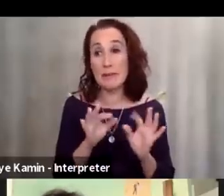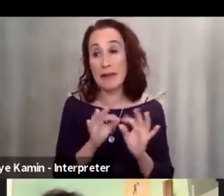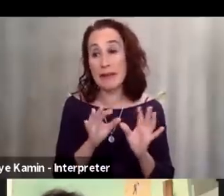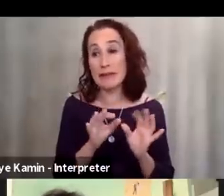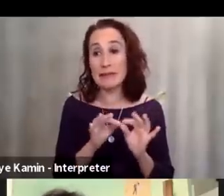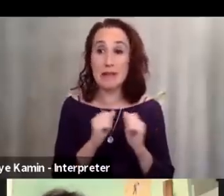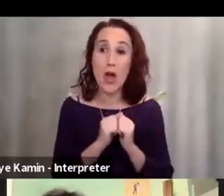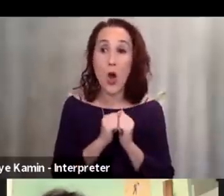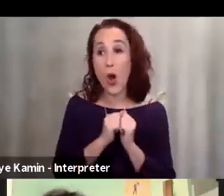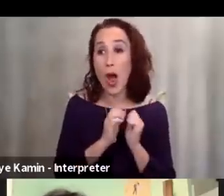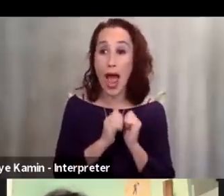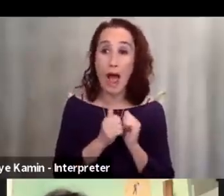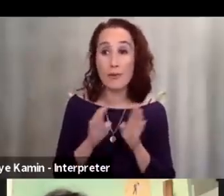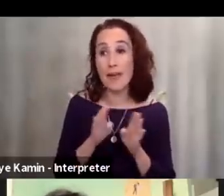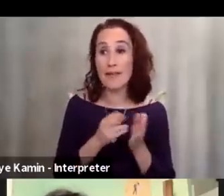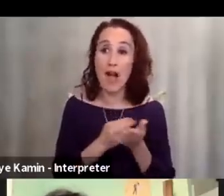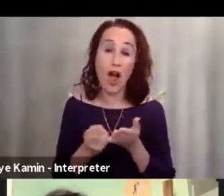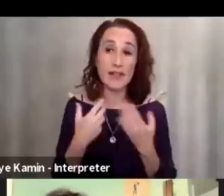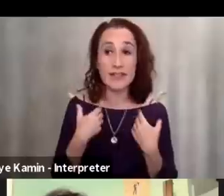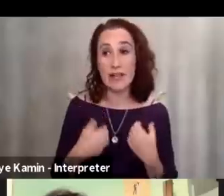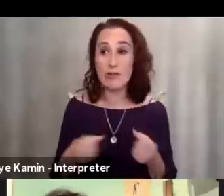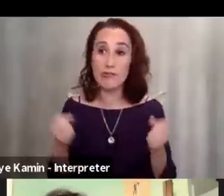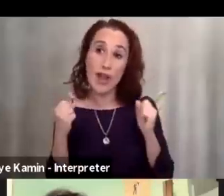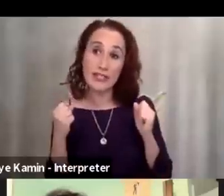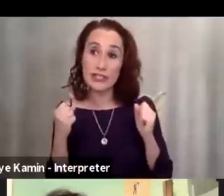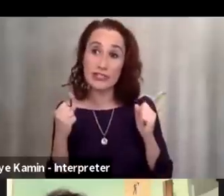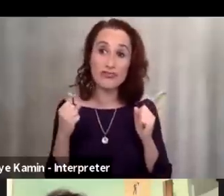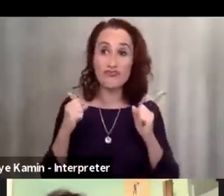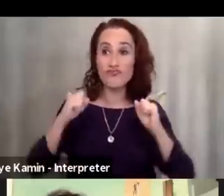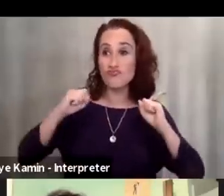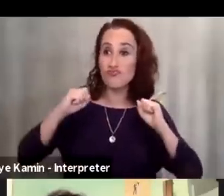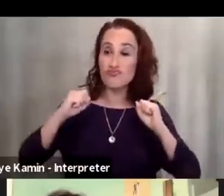be honest and courageous.